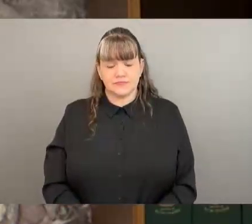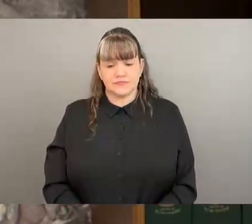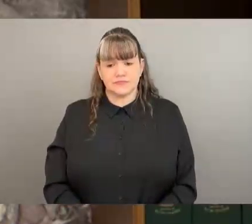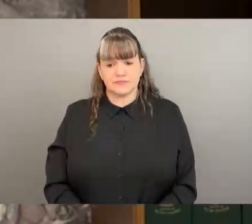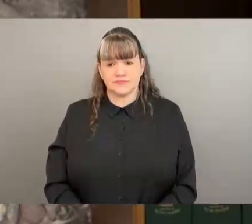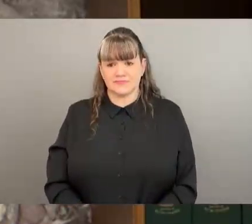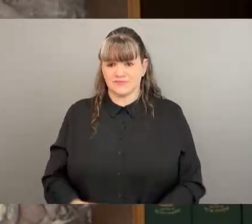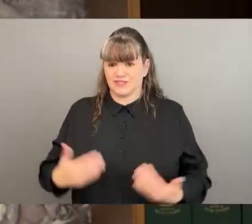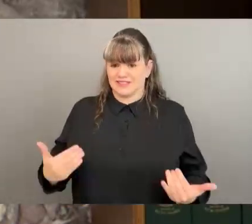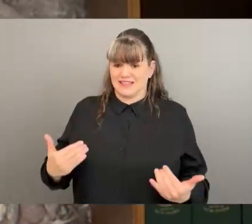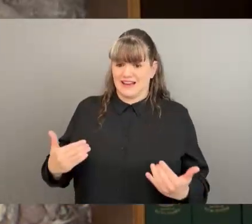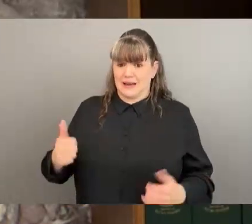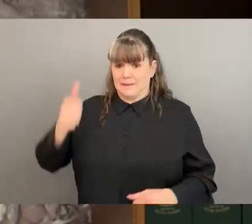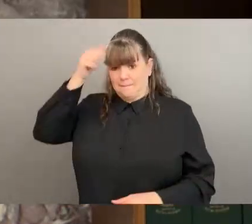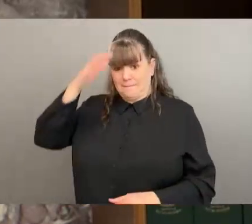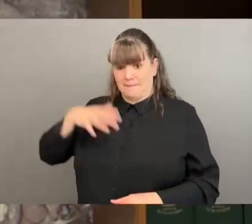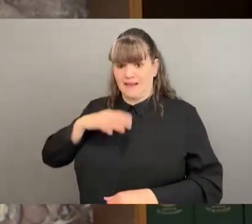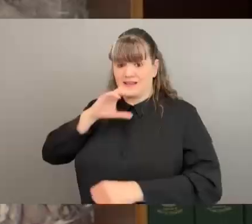with schizophrenia